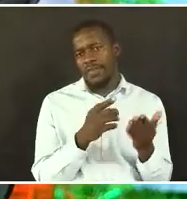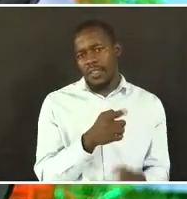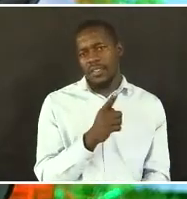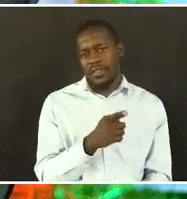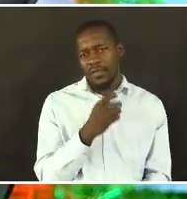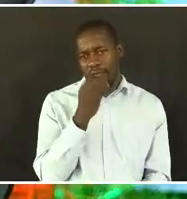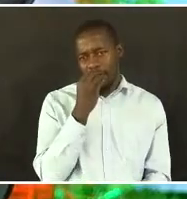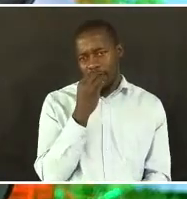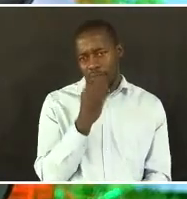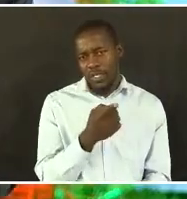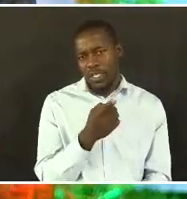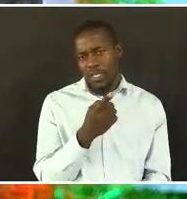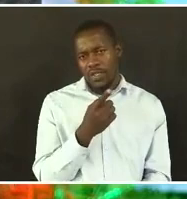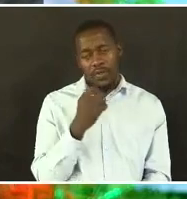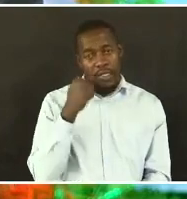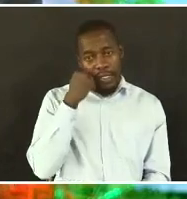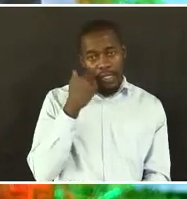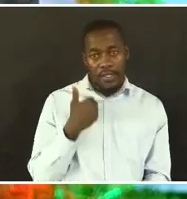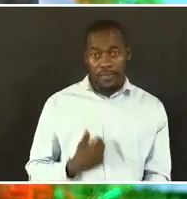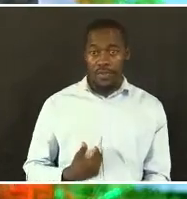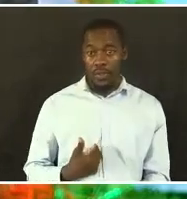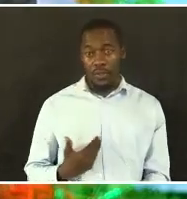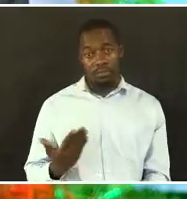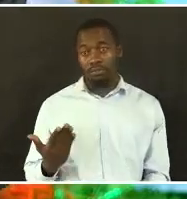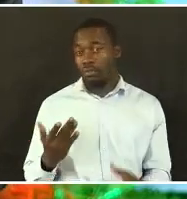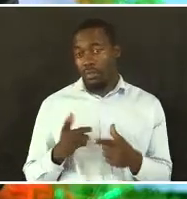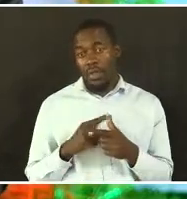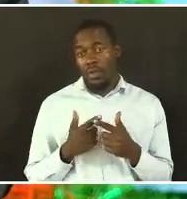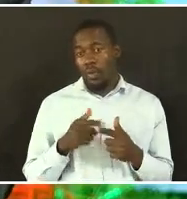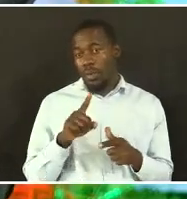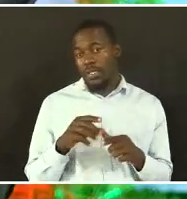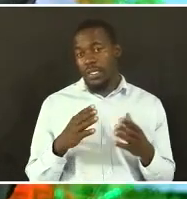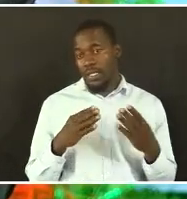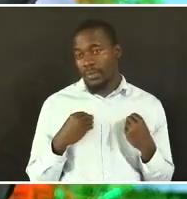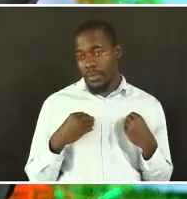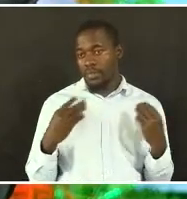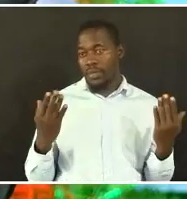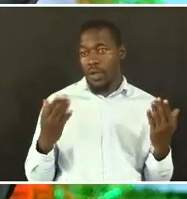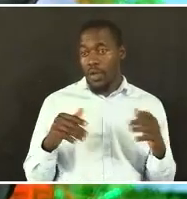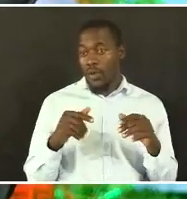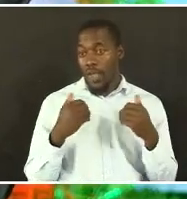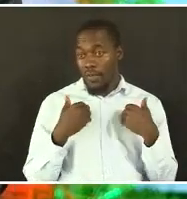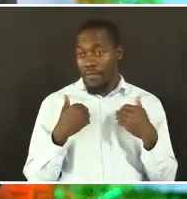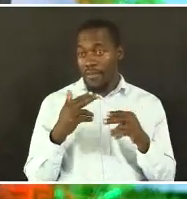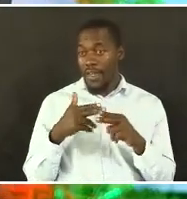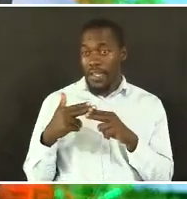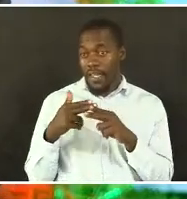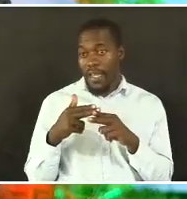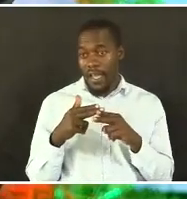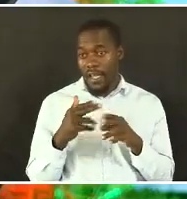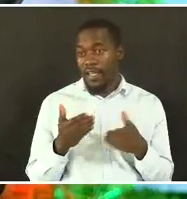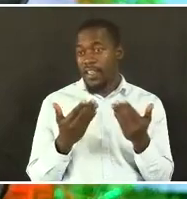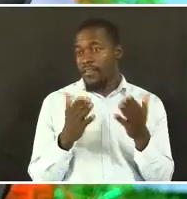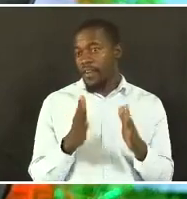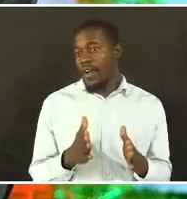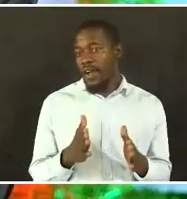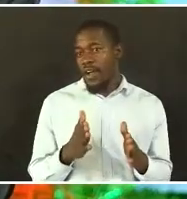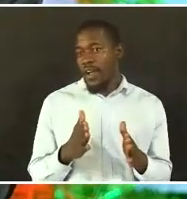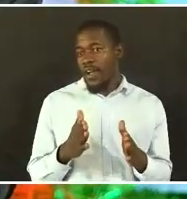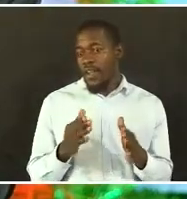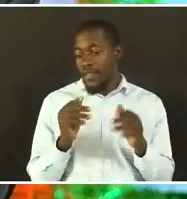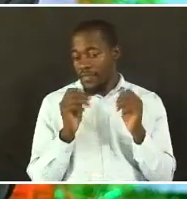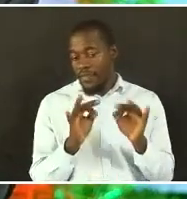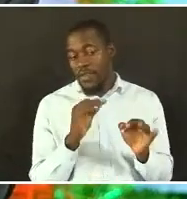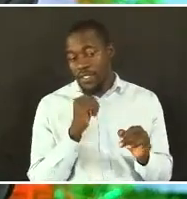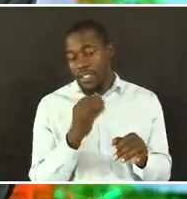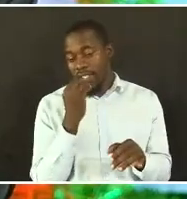said. This caregiver is healthy. He can be able to eat the avocados. It doesn't mean that every fruit we take to the